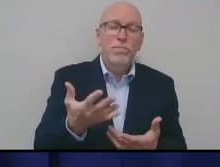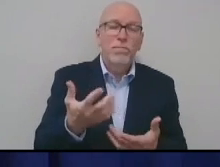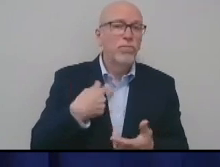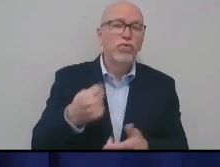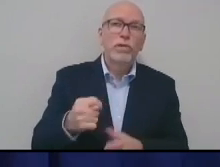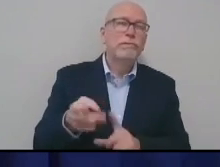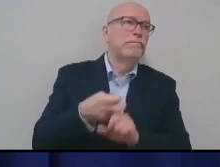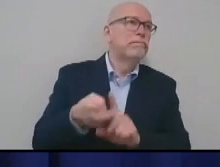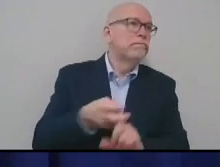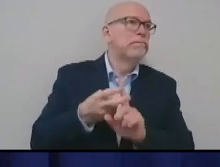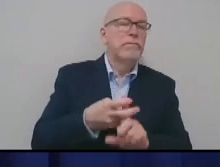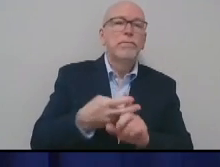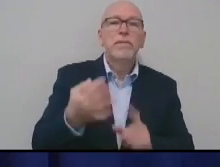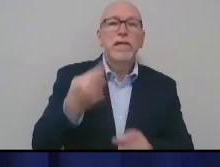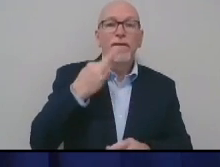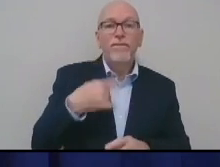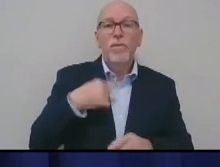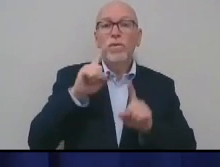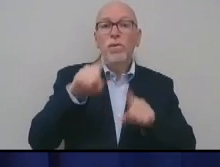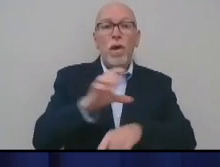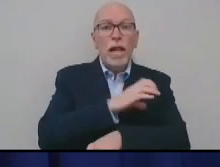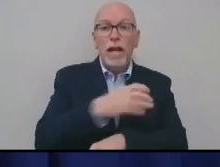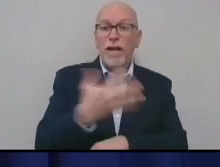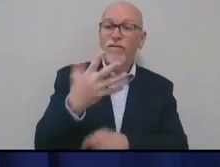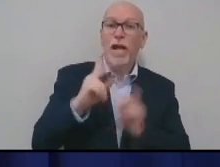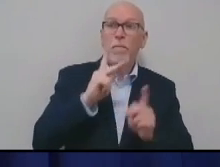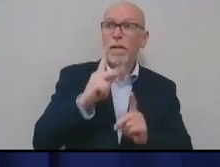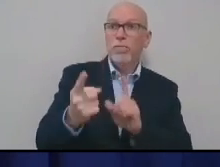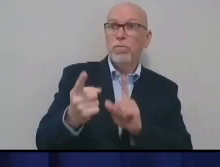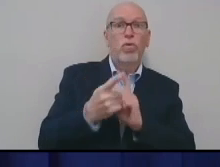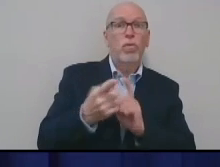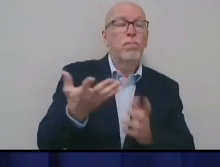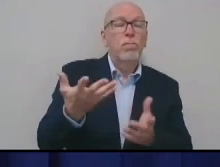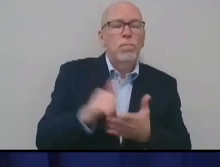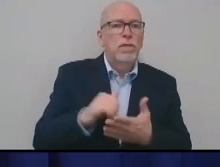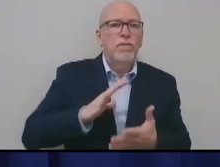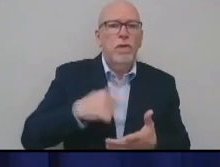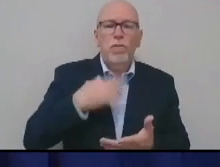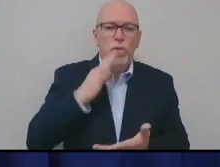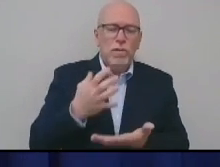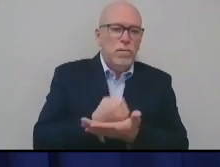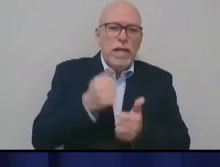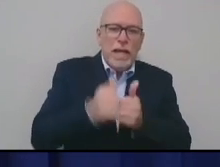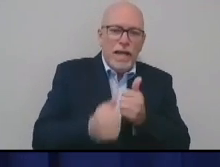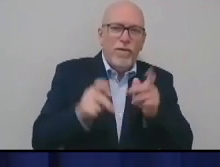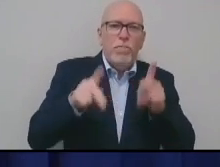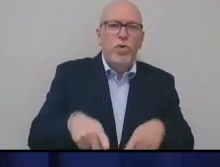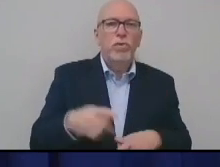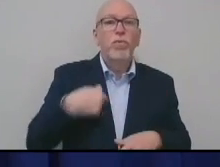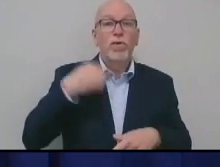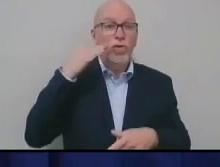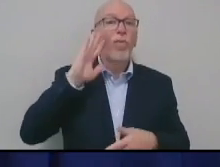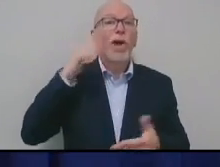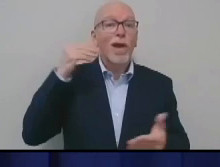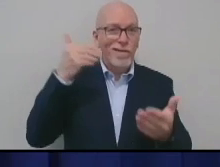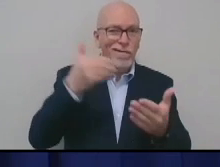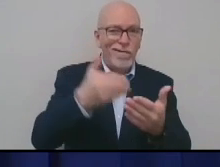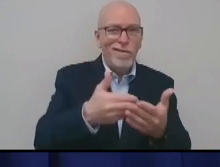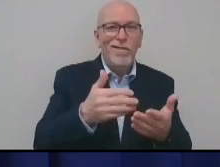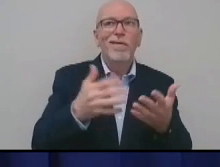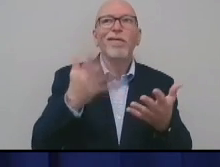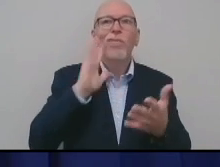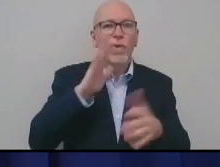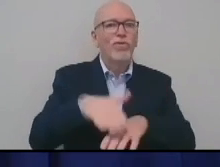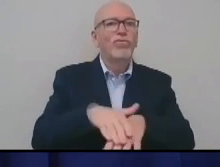do a clinic and 5 people showed up, then that is successful. We'll take every single dose. We knew we would reach this point. We knew we'd reach a point where it was slow and